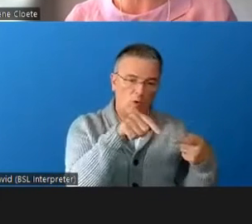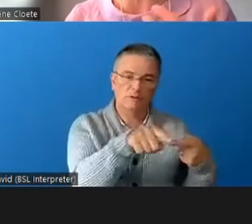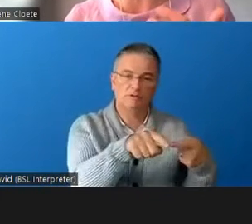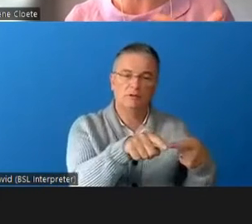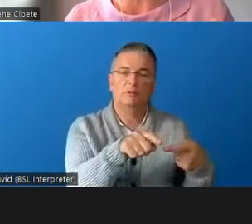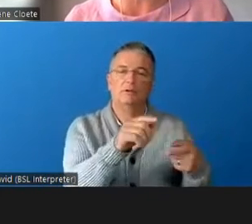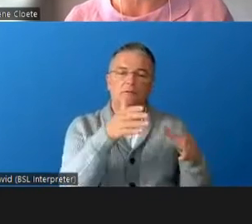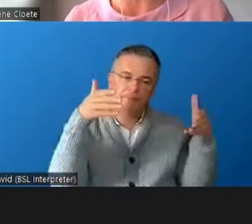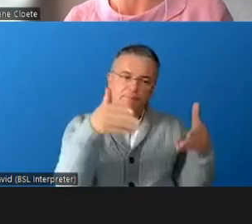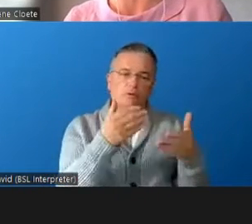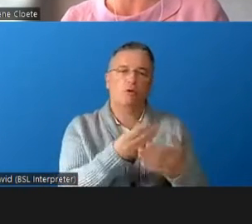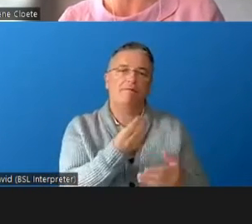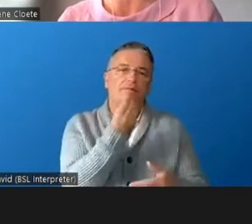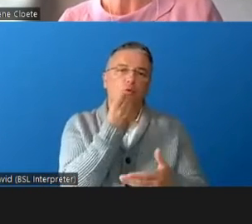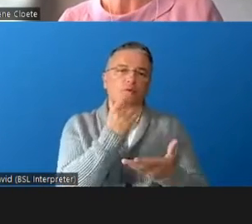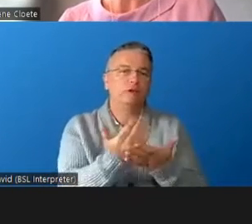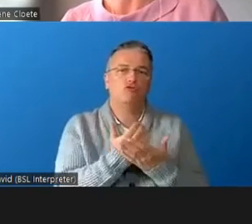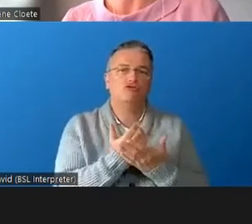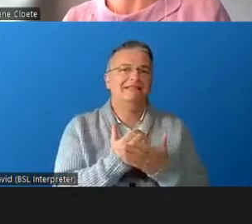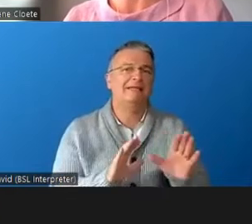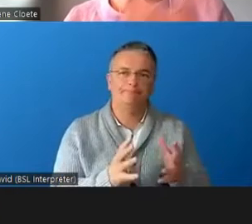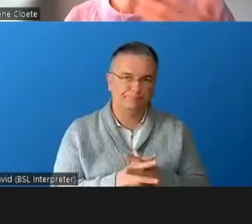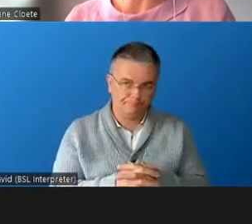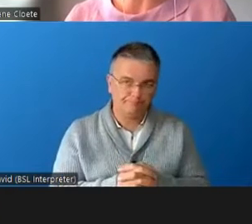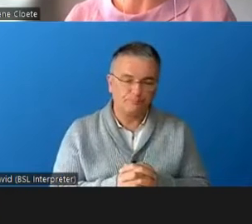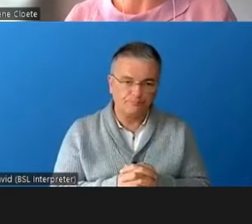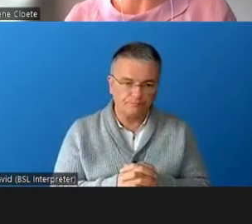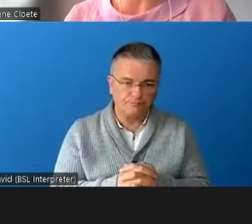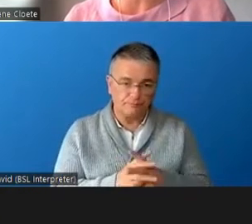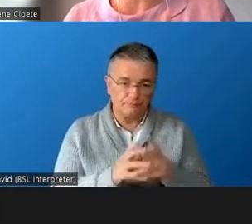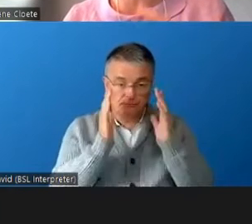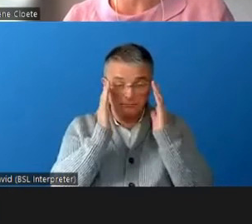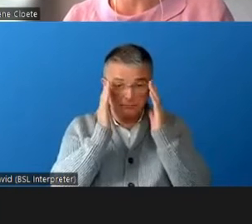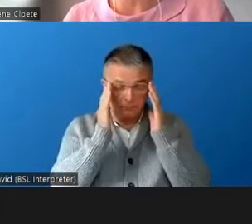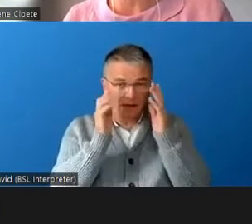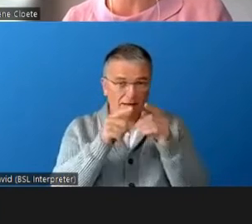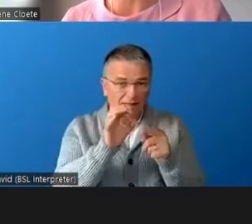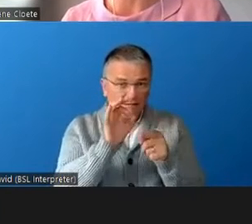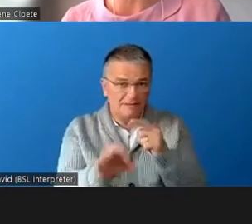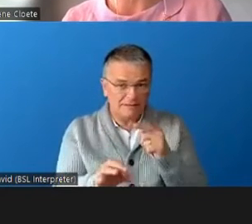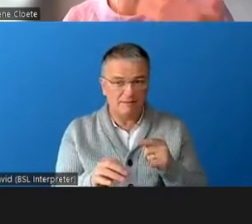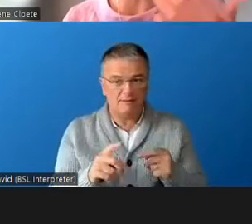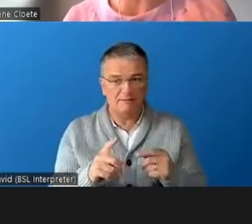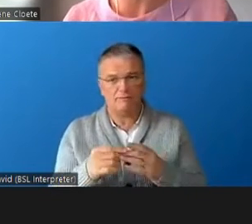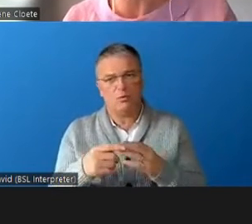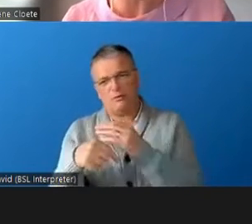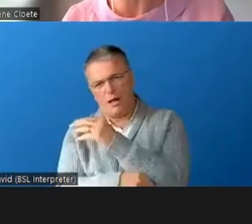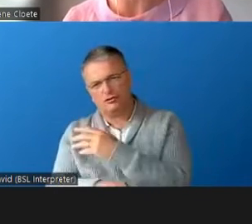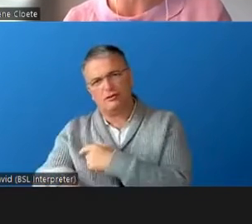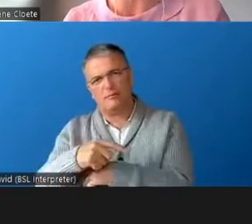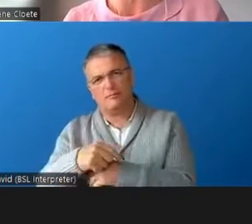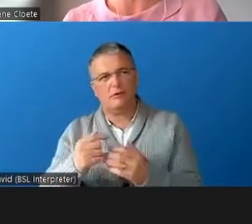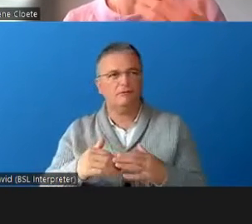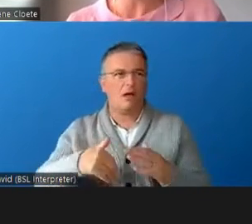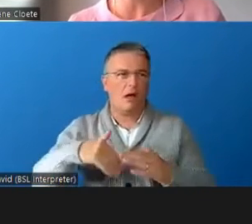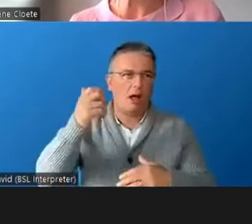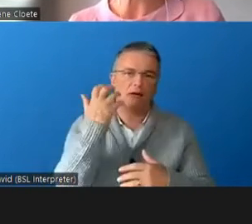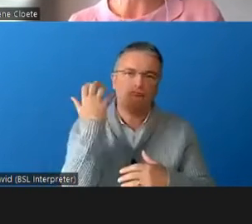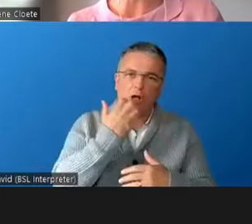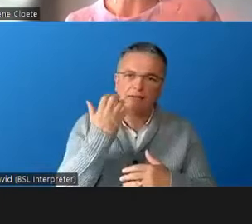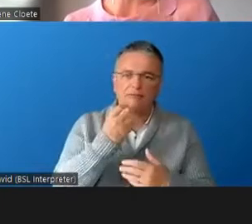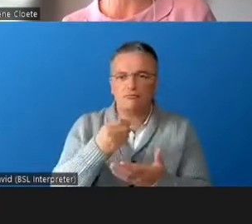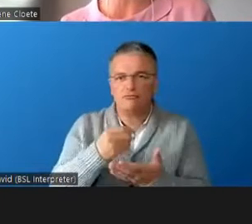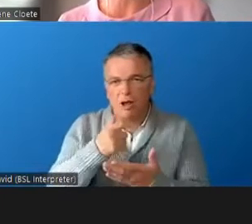addressing food insecurities. And that is particular as far as hardships are concerned with high rice prices,